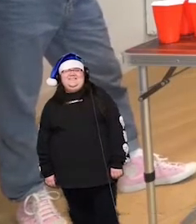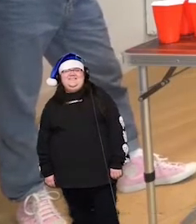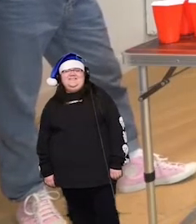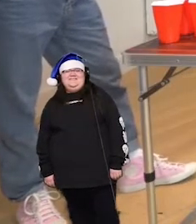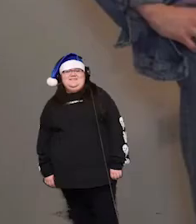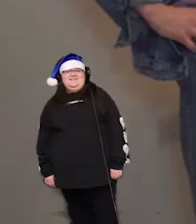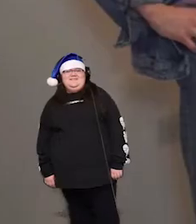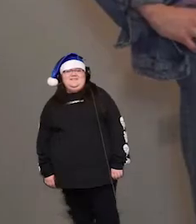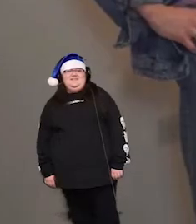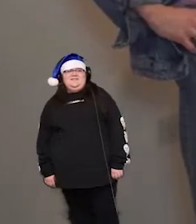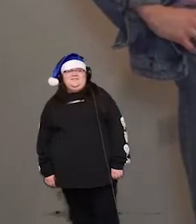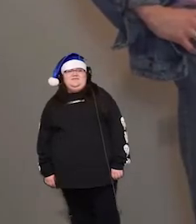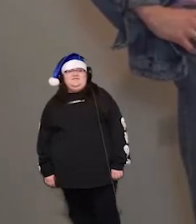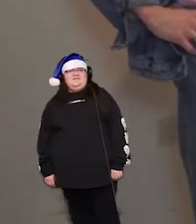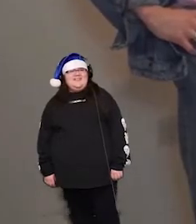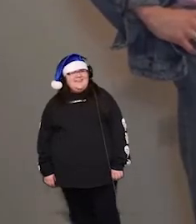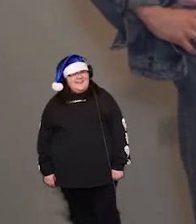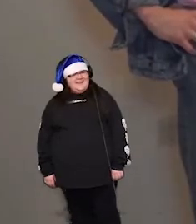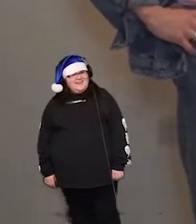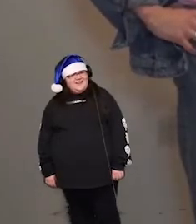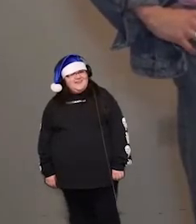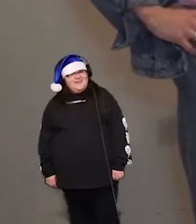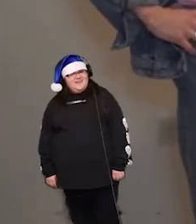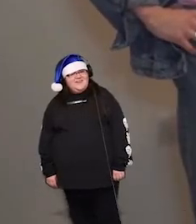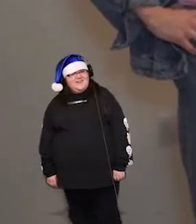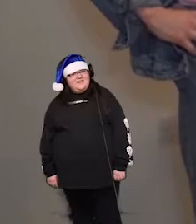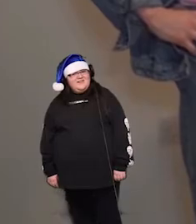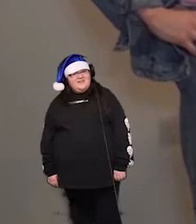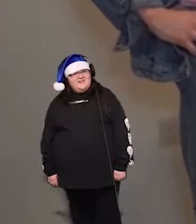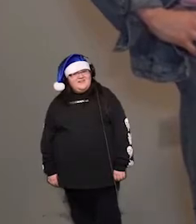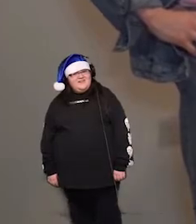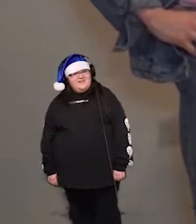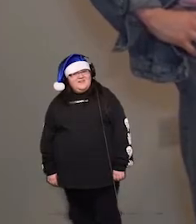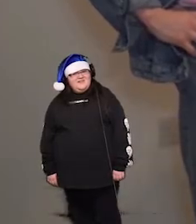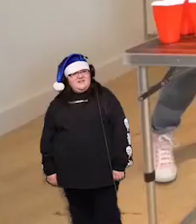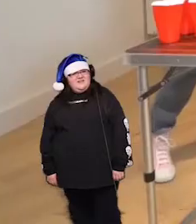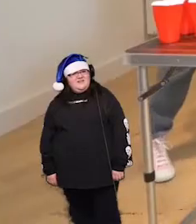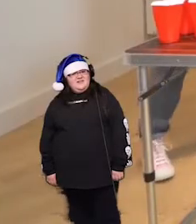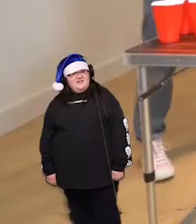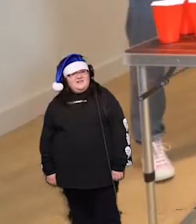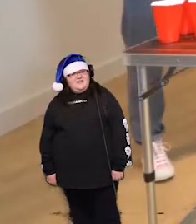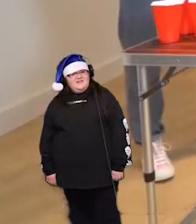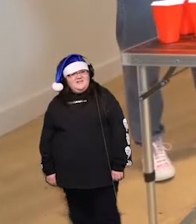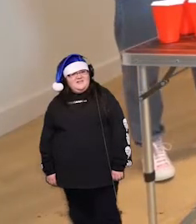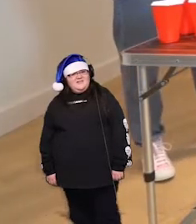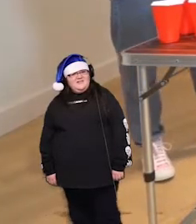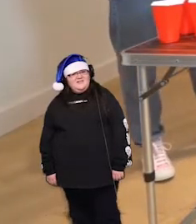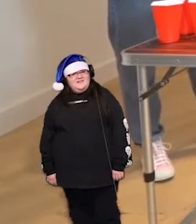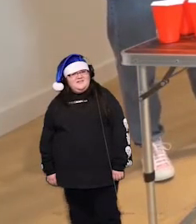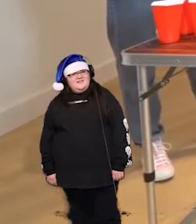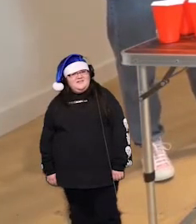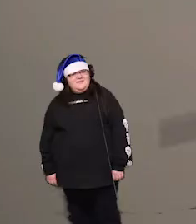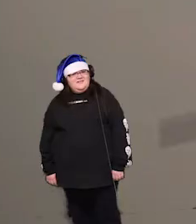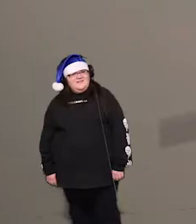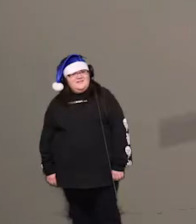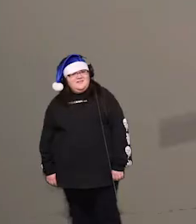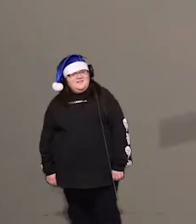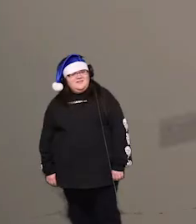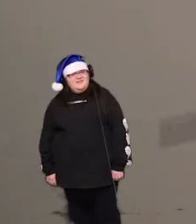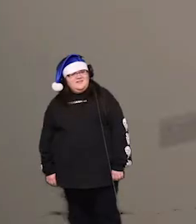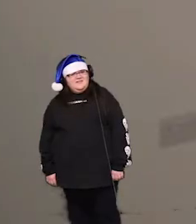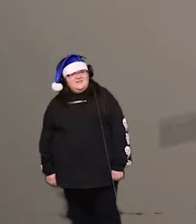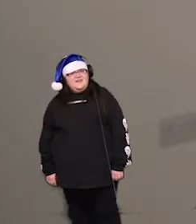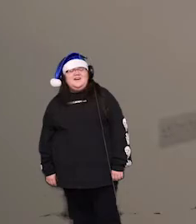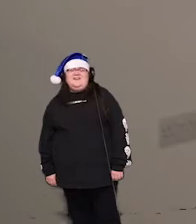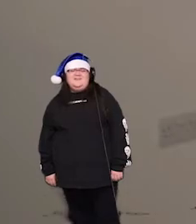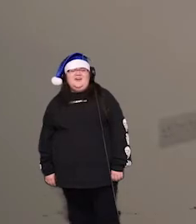Shawshank Redemption. Fuck off! Really? Is that the highest rated? Yeah. What? Ring? Is that enough? What? A ring? Oh,